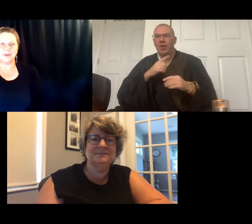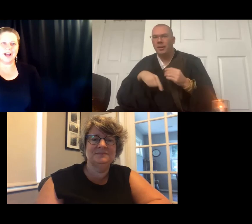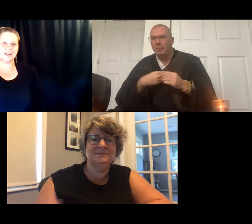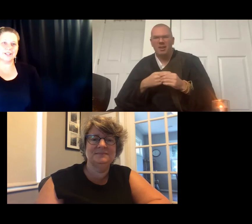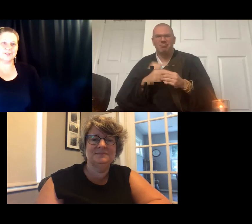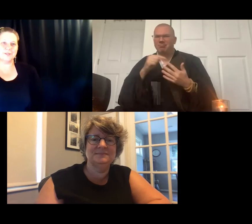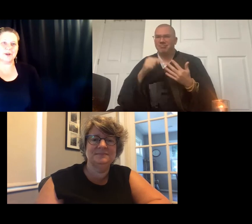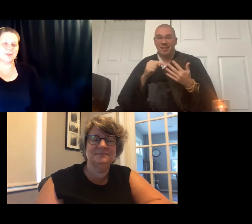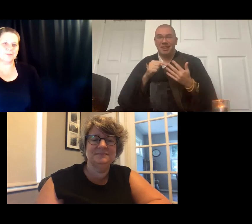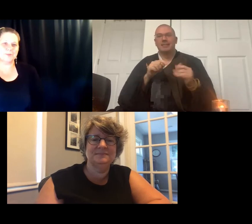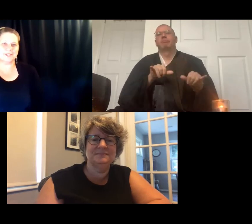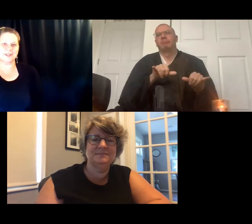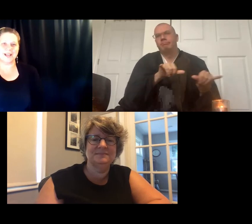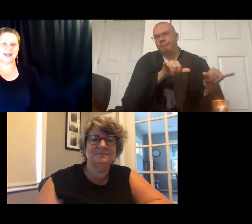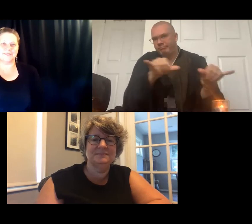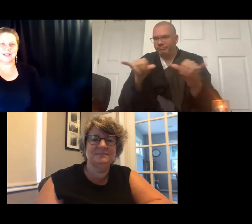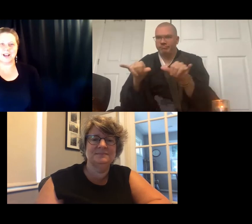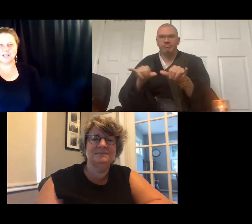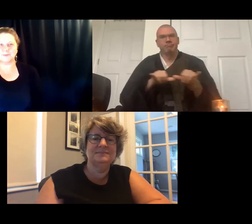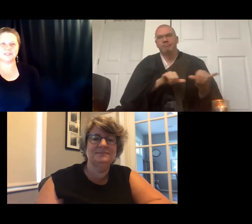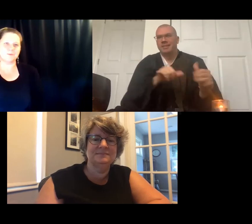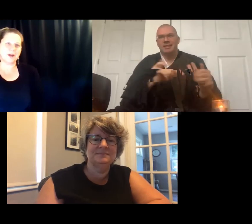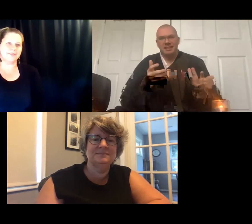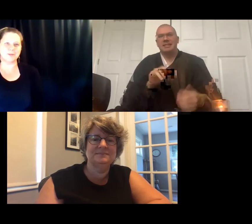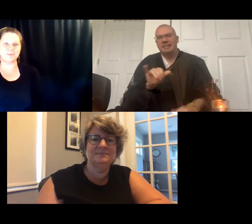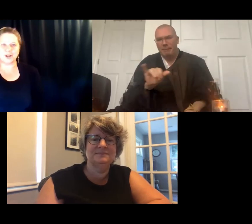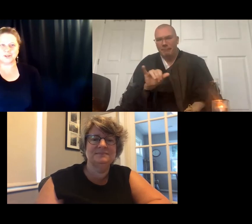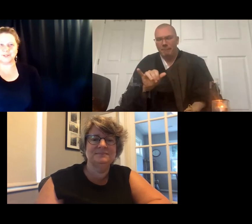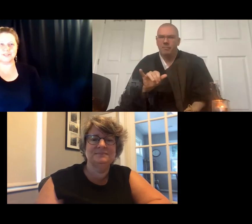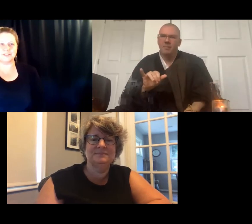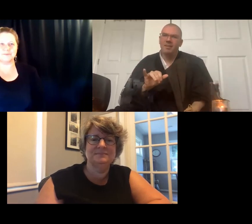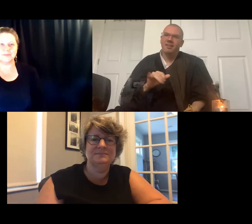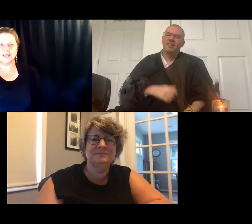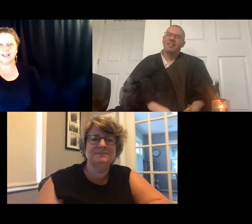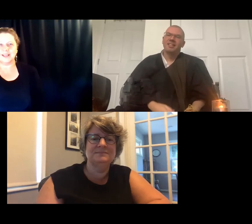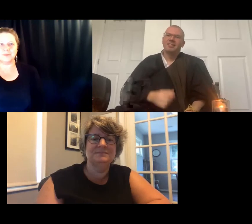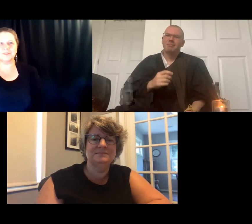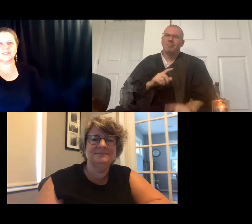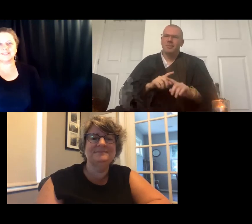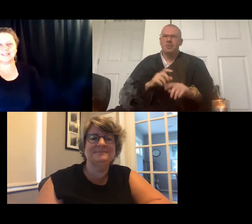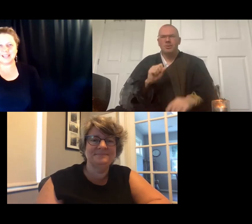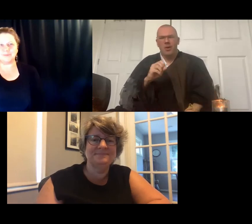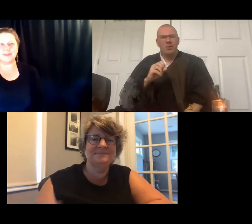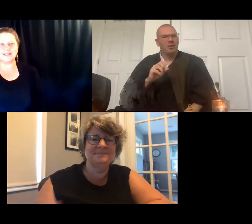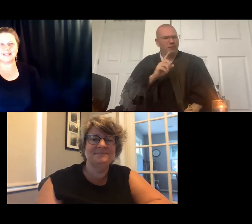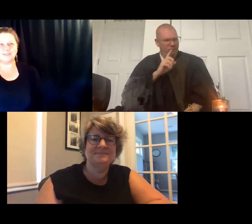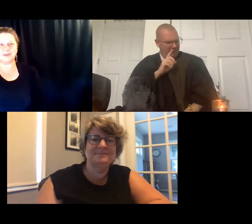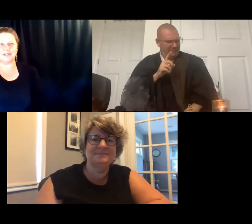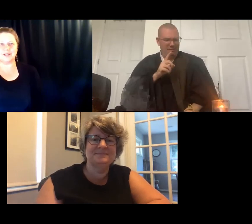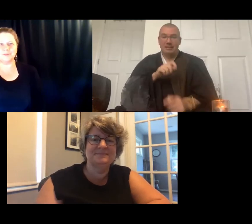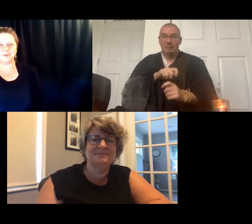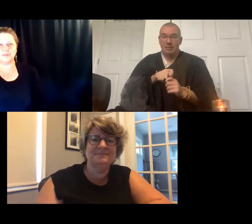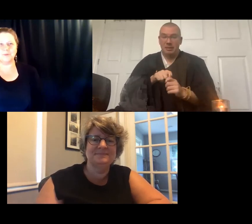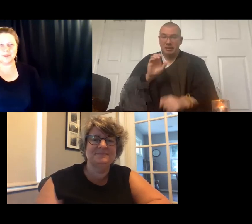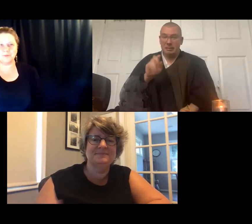You know, we all are concerned about other people in our lives, our husbands, our wives, our partners. We're the same as everyone